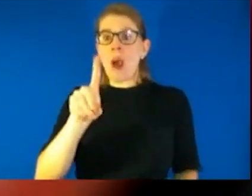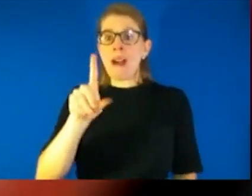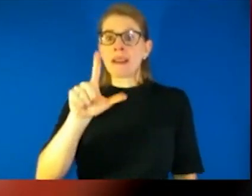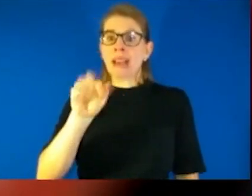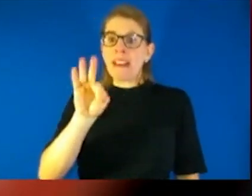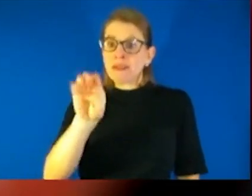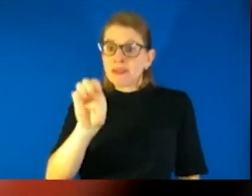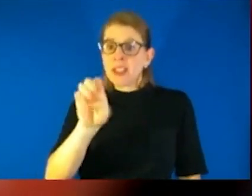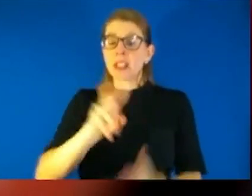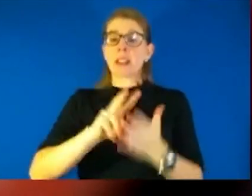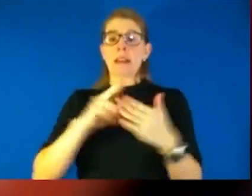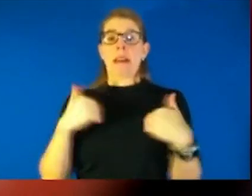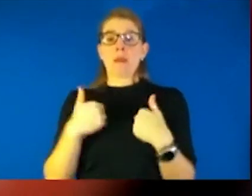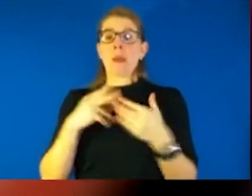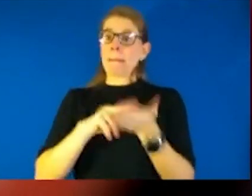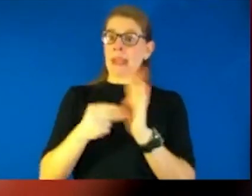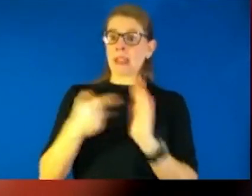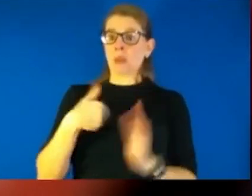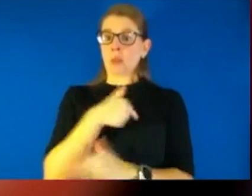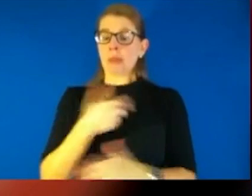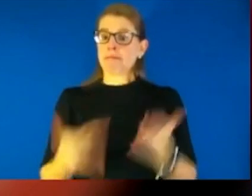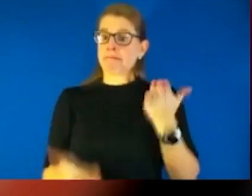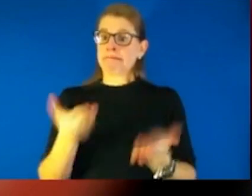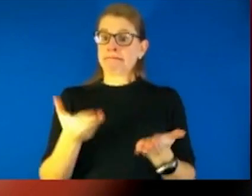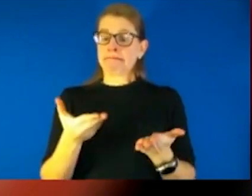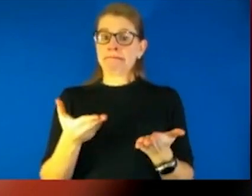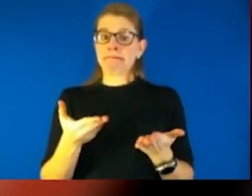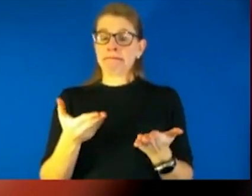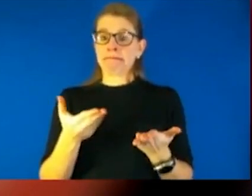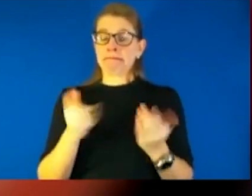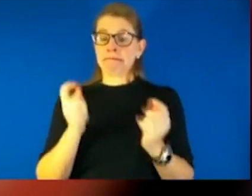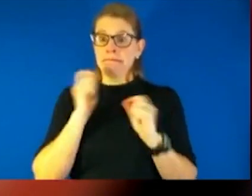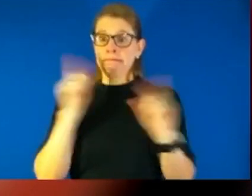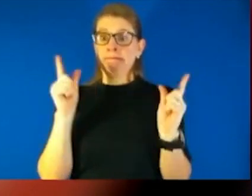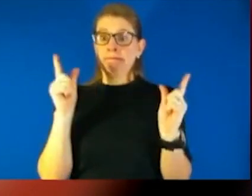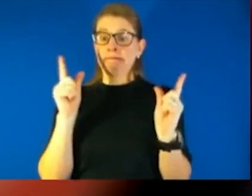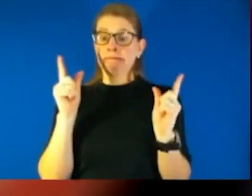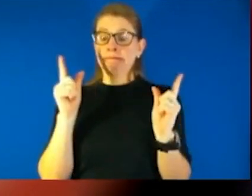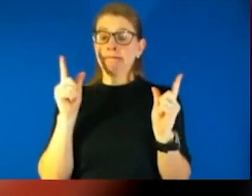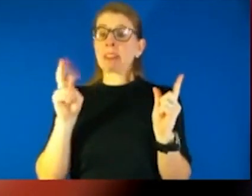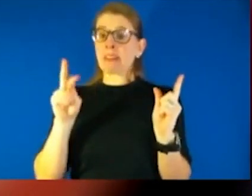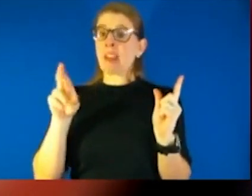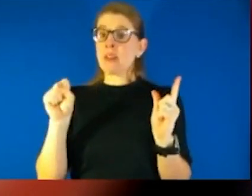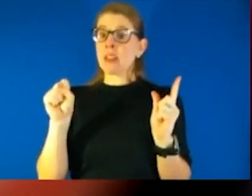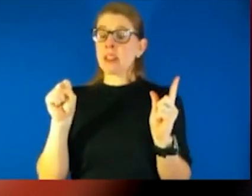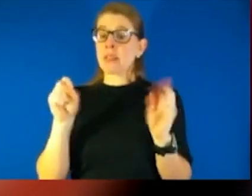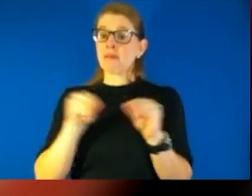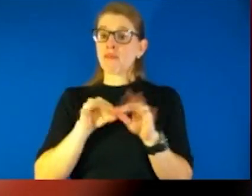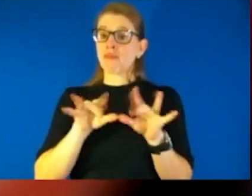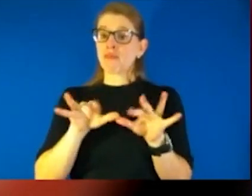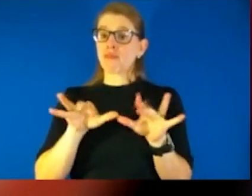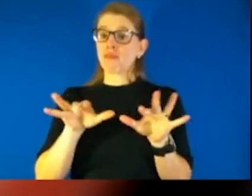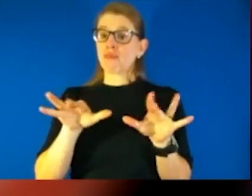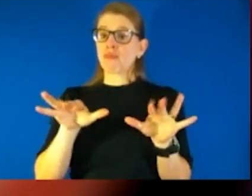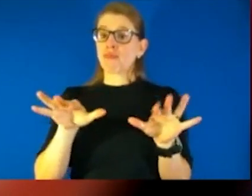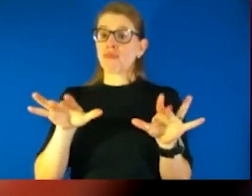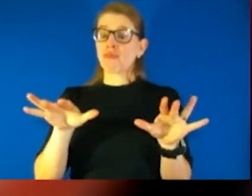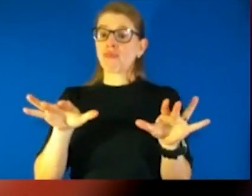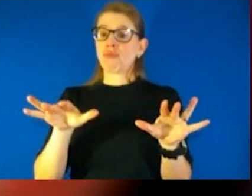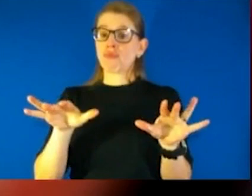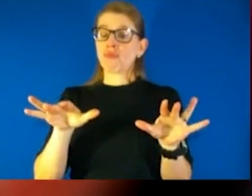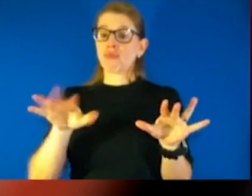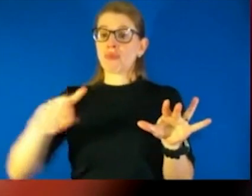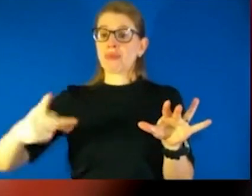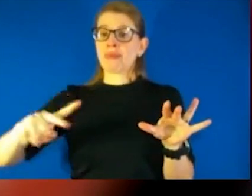we might get surprises that this virus might find a niche, a